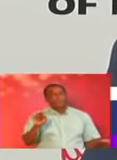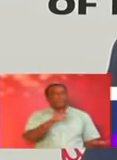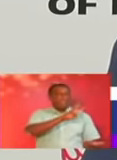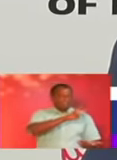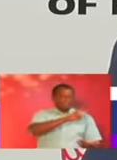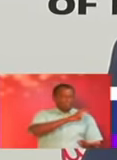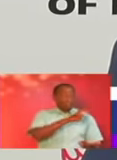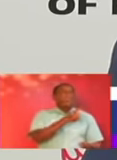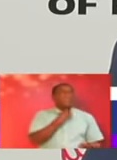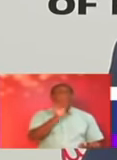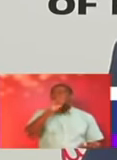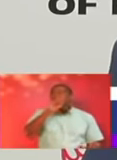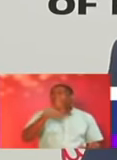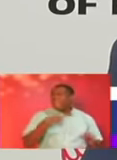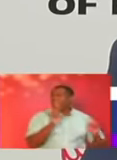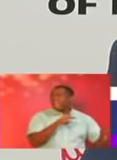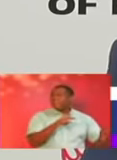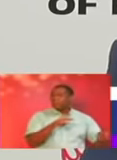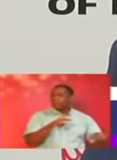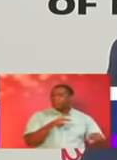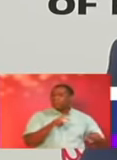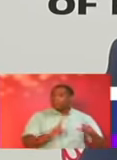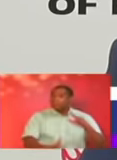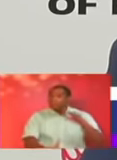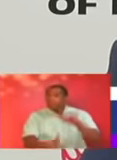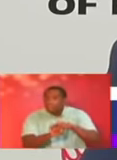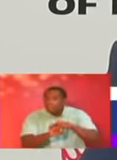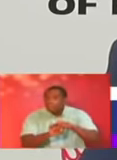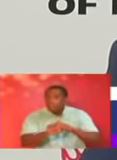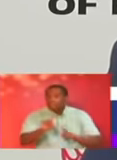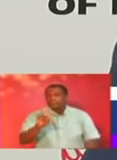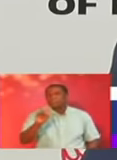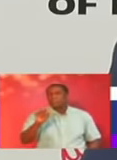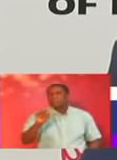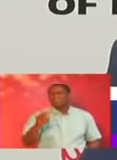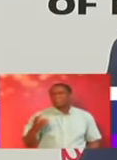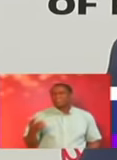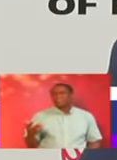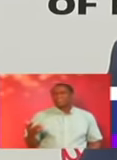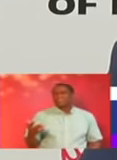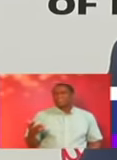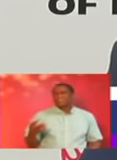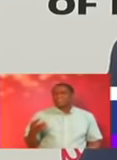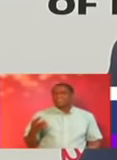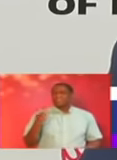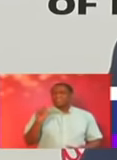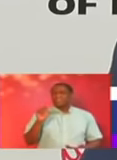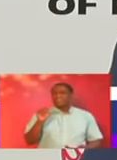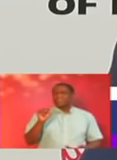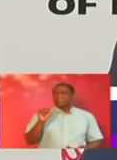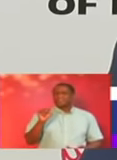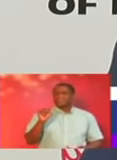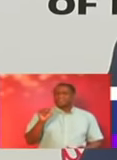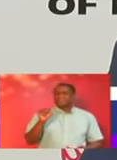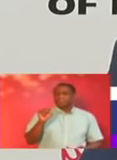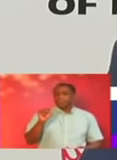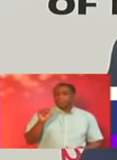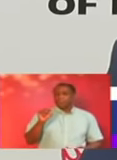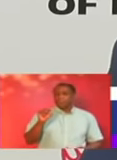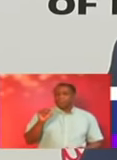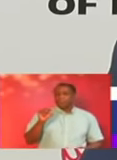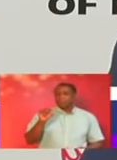NCRHA is literally going ward to ward, person to person, to encourage